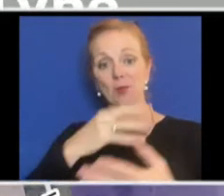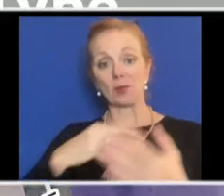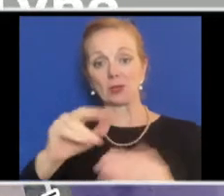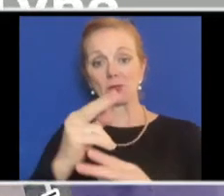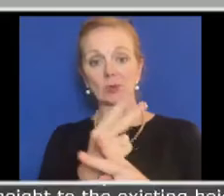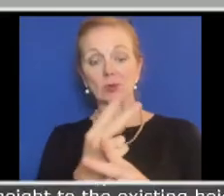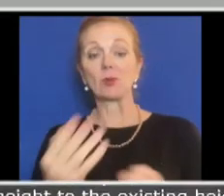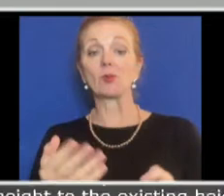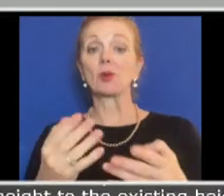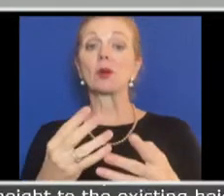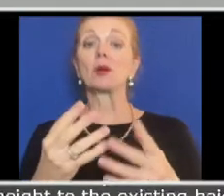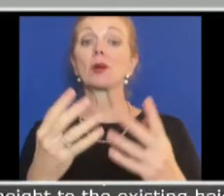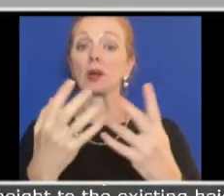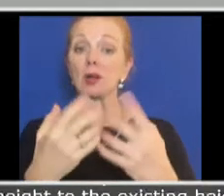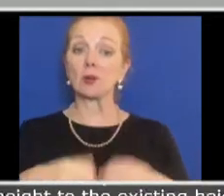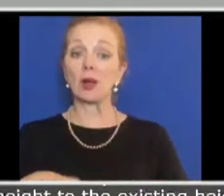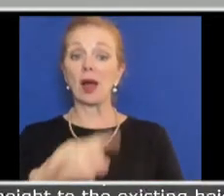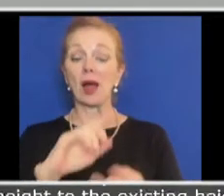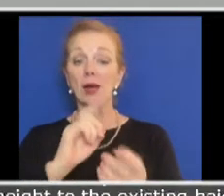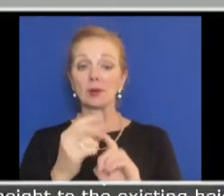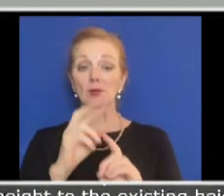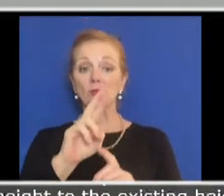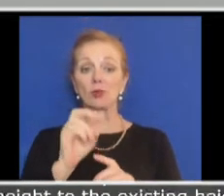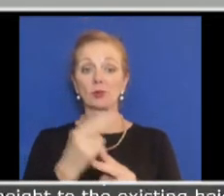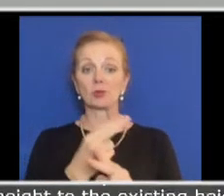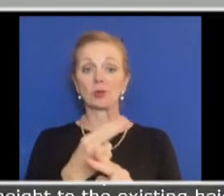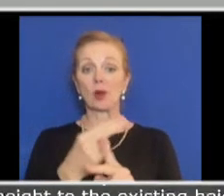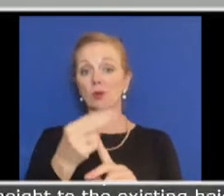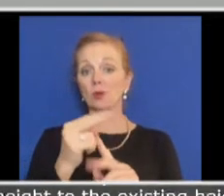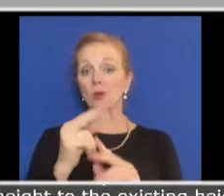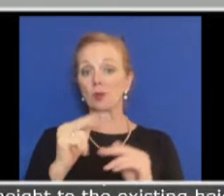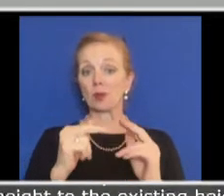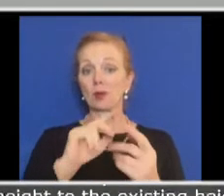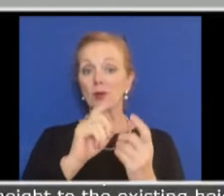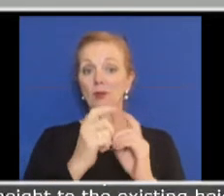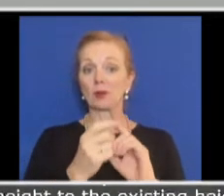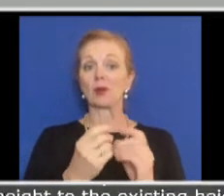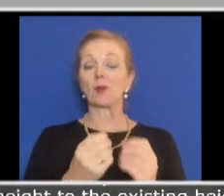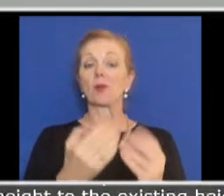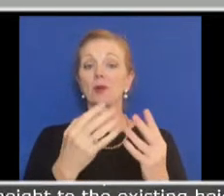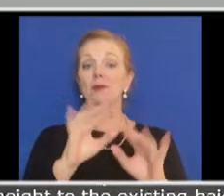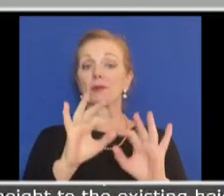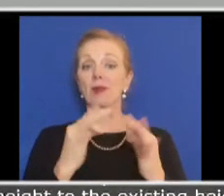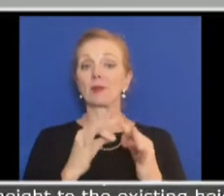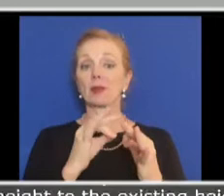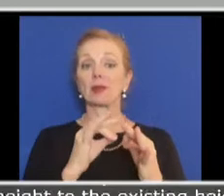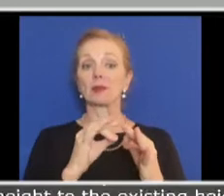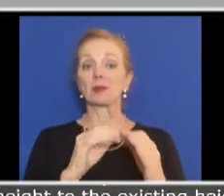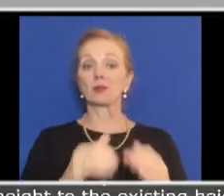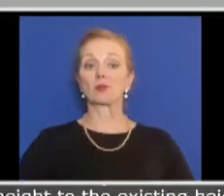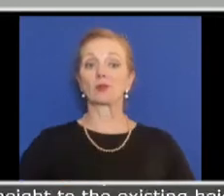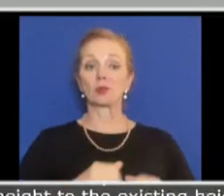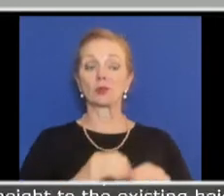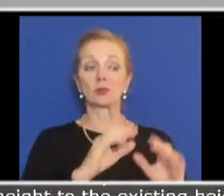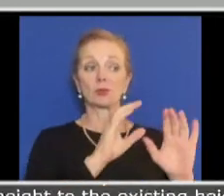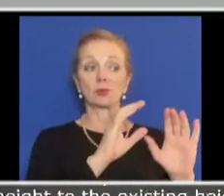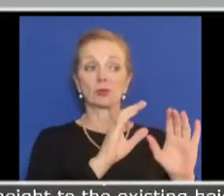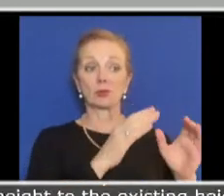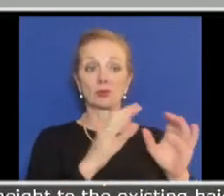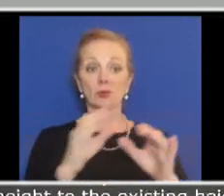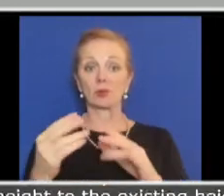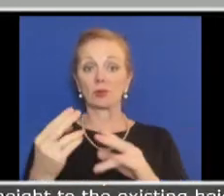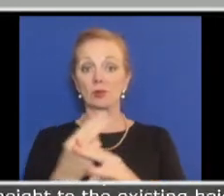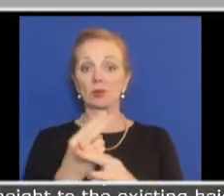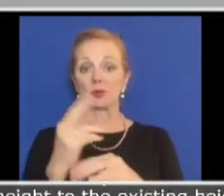is to accommodate the Adaptive reuse of a hotel building with the option to convert to multi-family residential units would maintain the ability to use the building